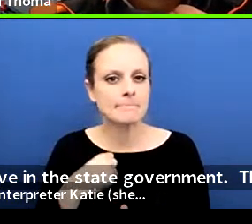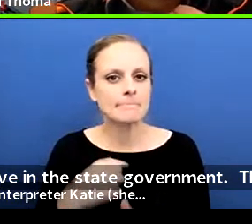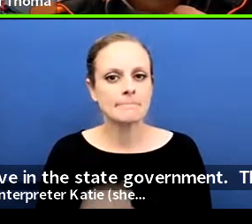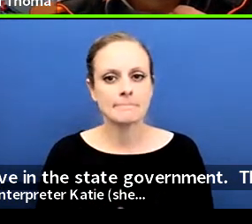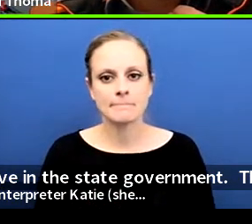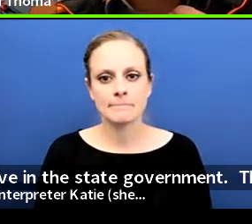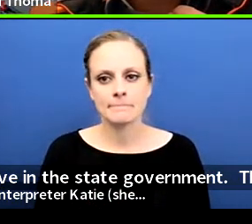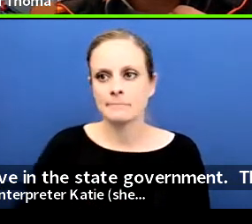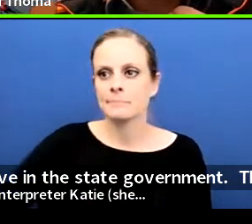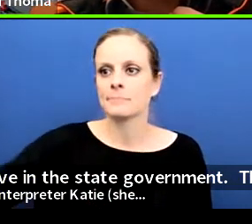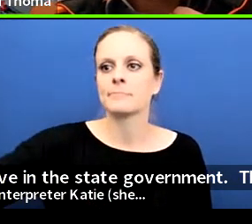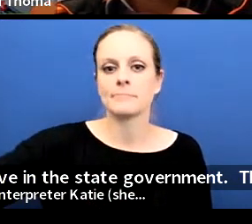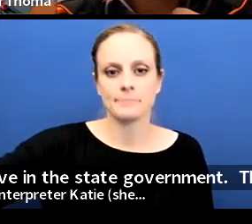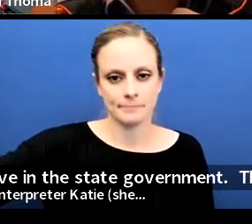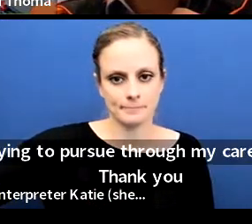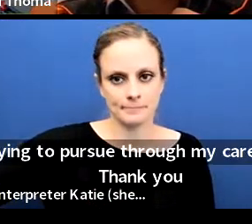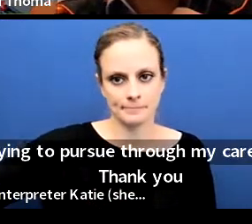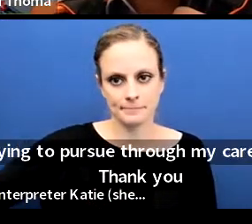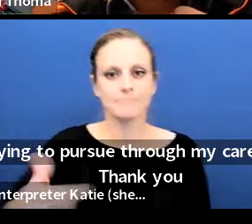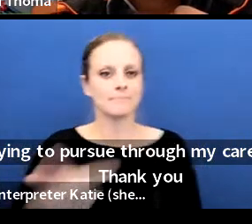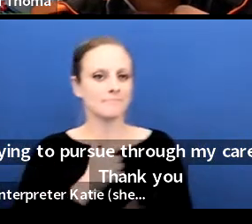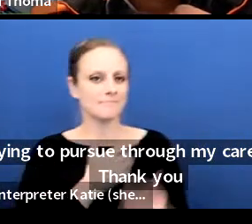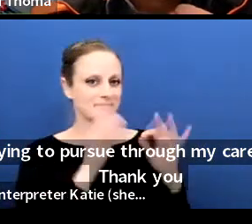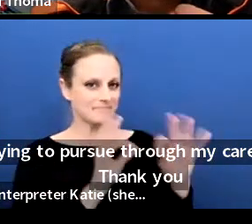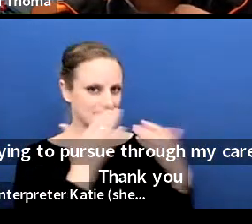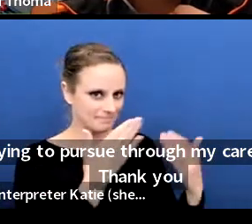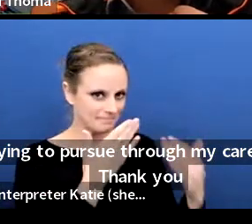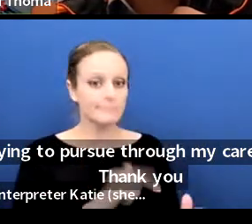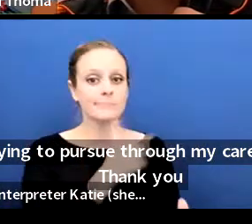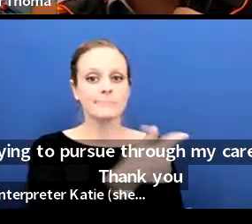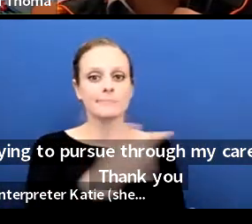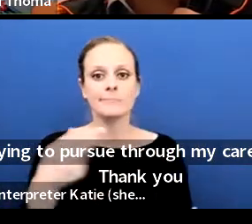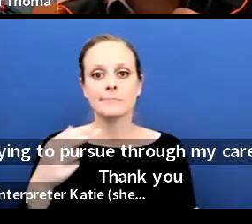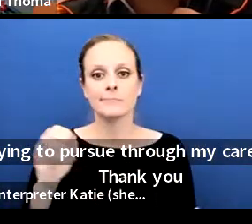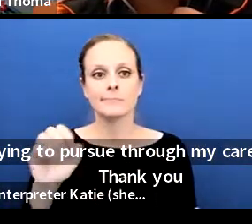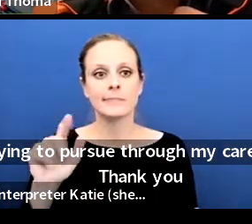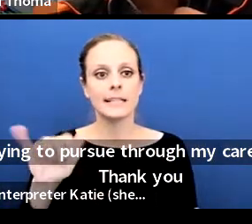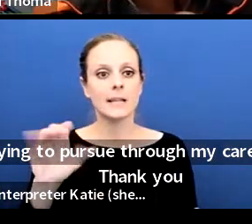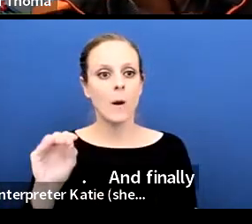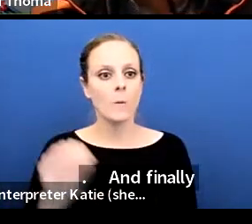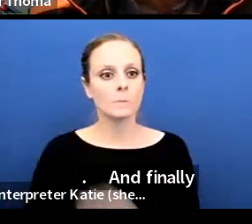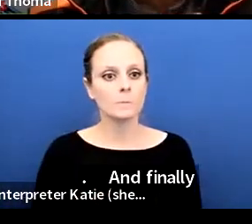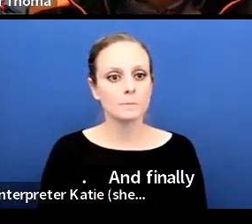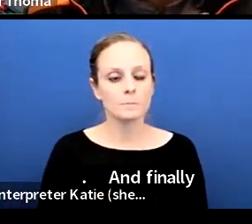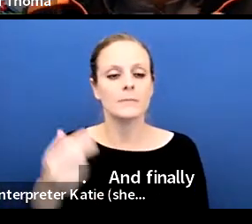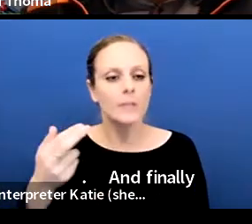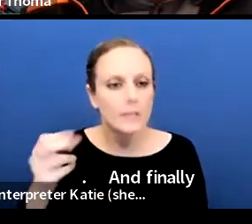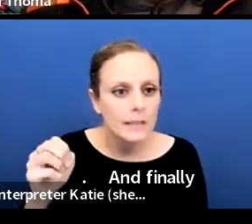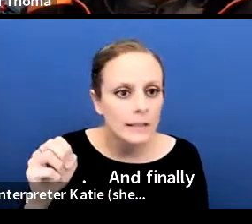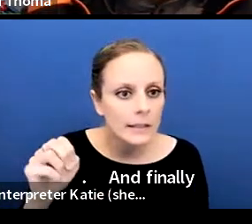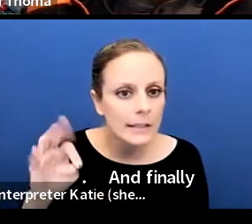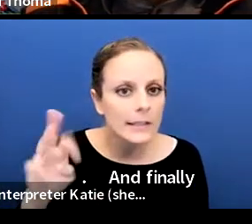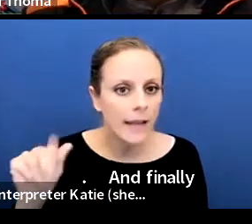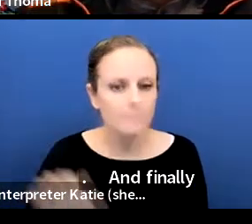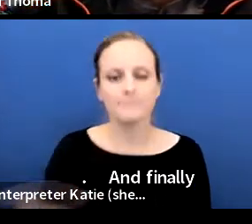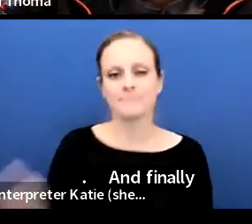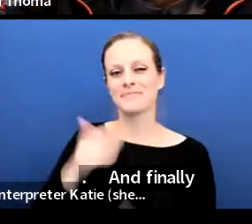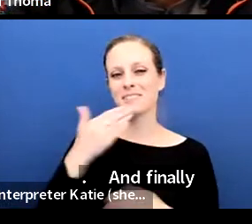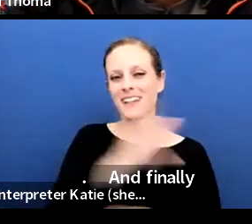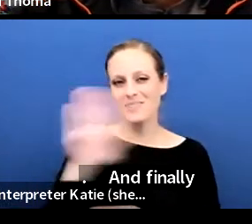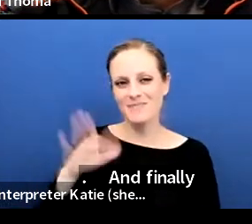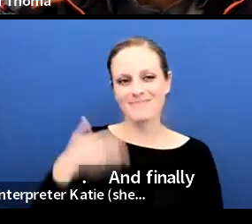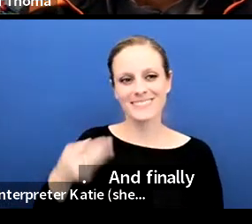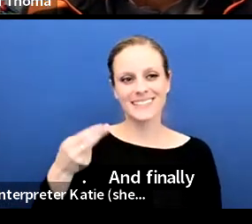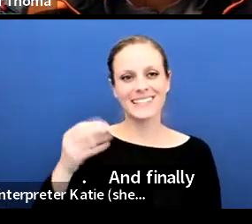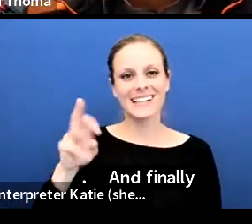Okay, thank you. And finally, let's go to Helia. Good afternoon, everyone. My name is Heidi Dago. My